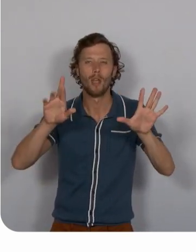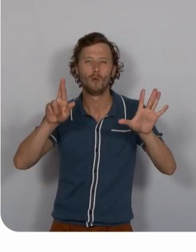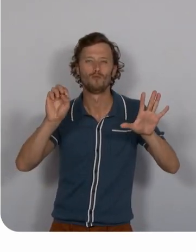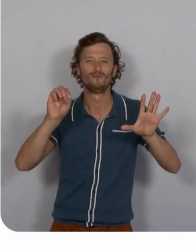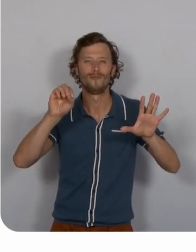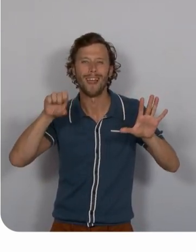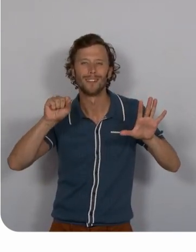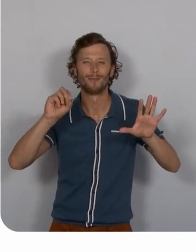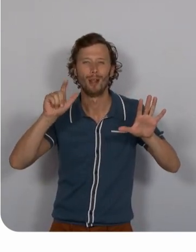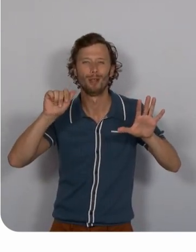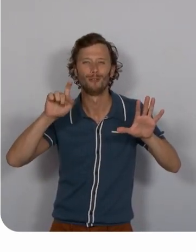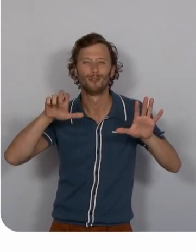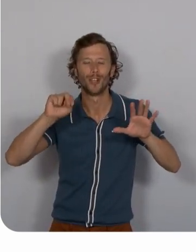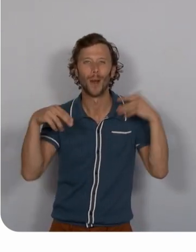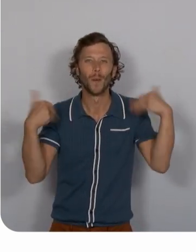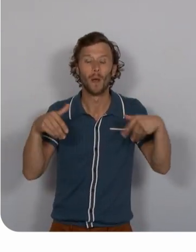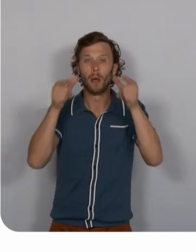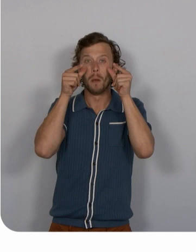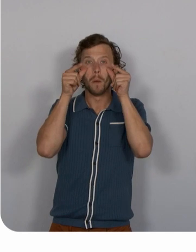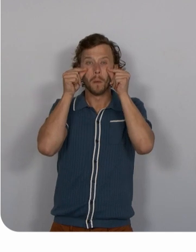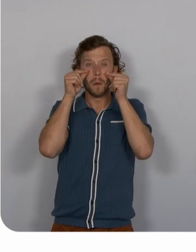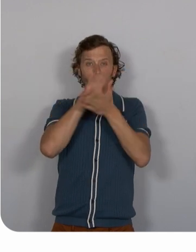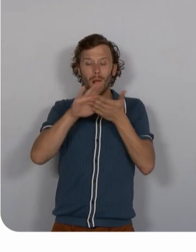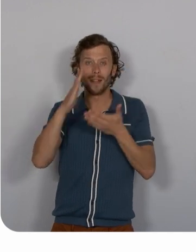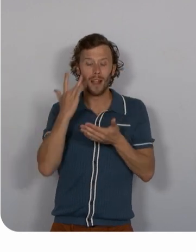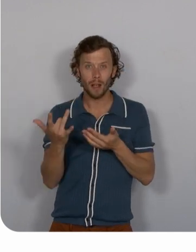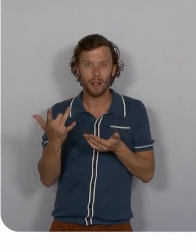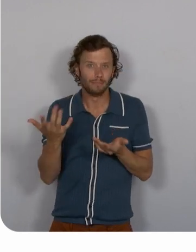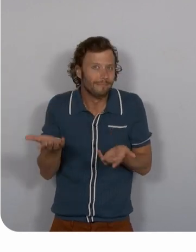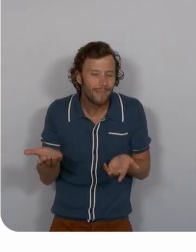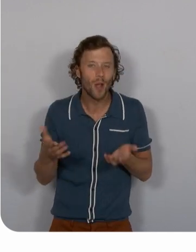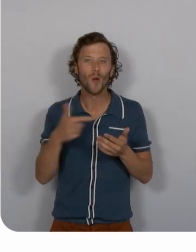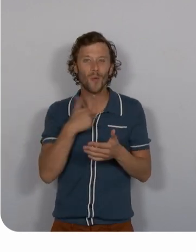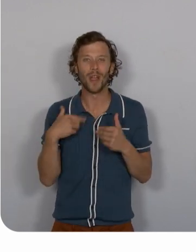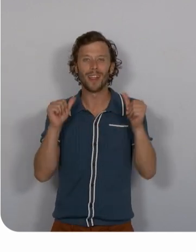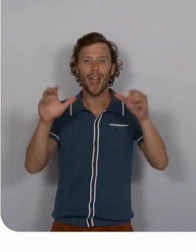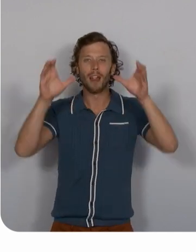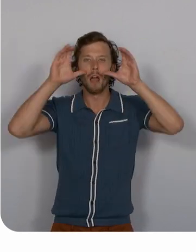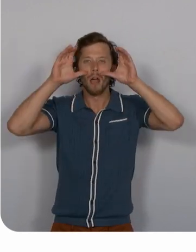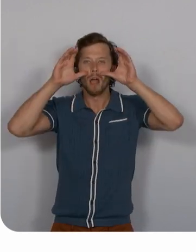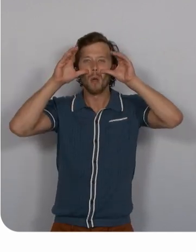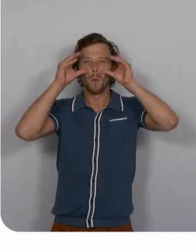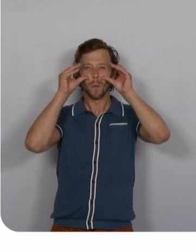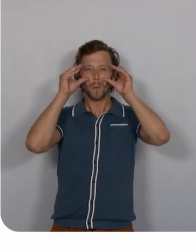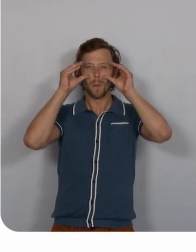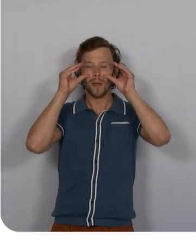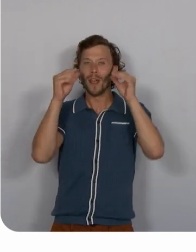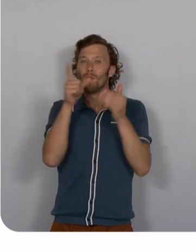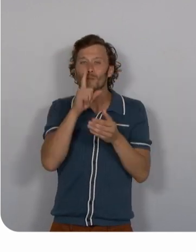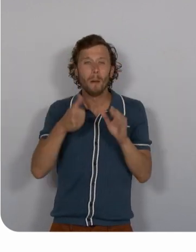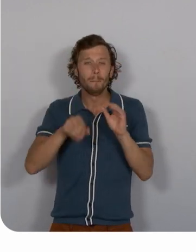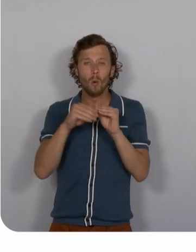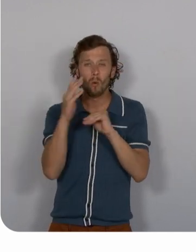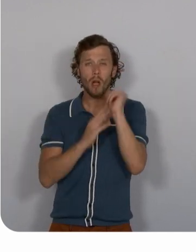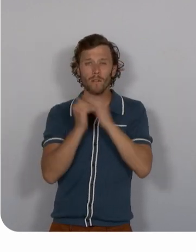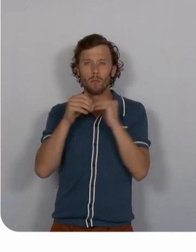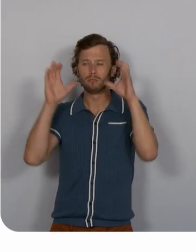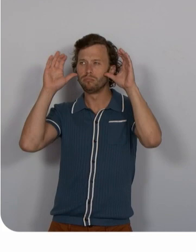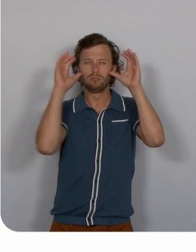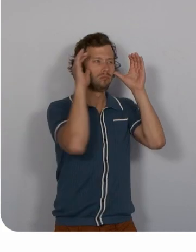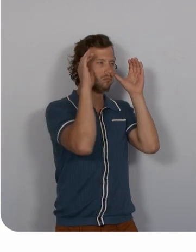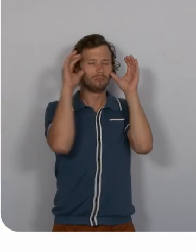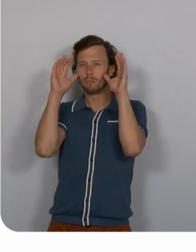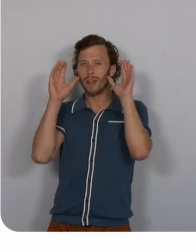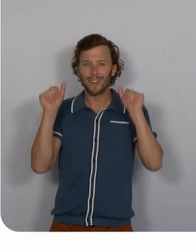also one of the reasons we've been able to slim down the Quest 3. It's a lot more comfortable to wear, thanks to this thin profile and more even weight